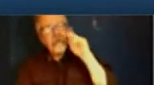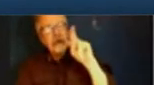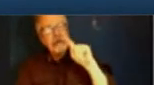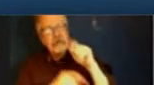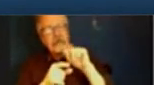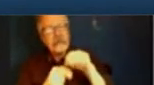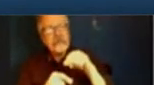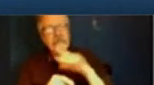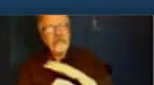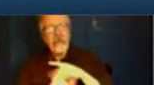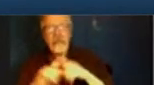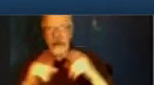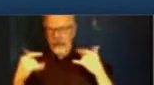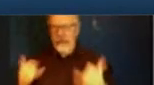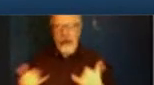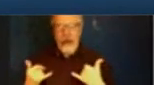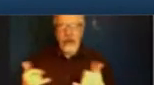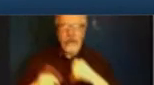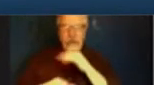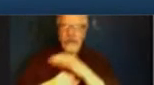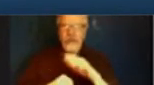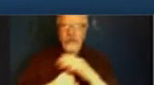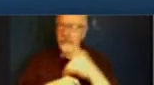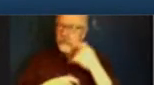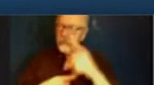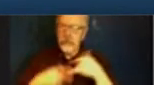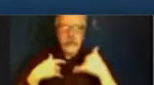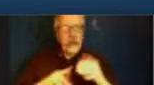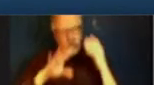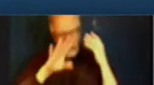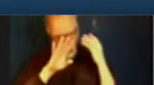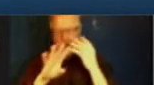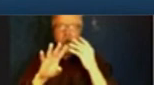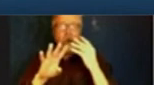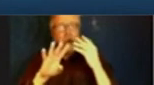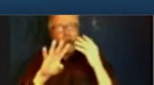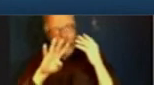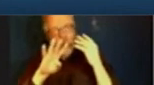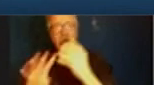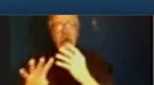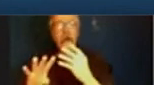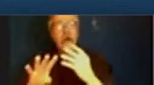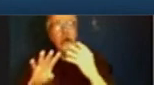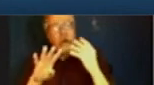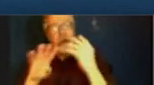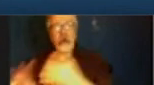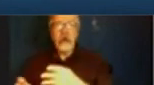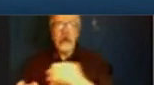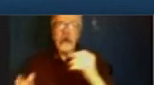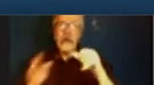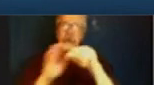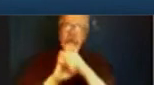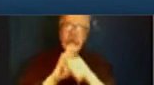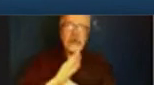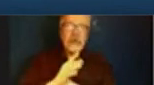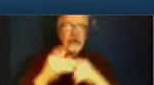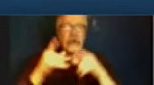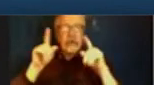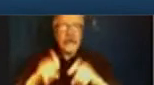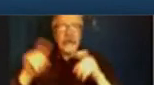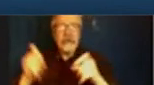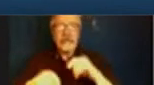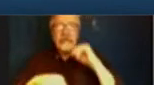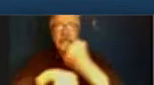expanded and also increasing the state vaccination, the state testing sites, because people